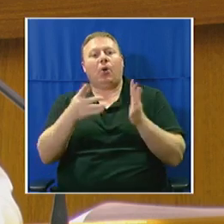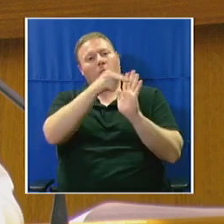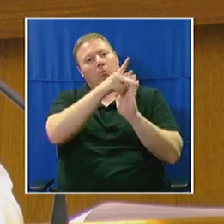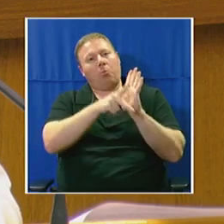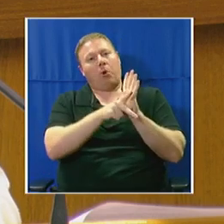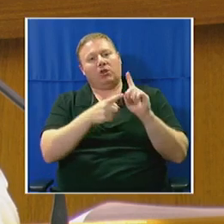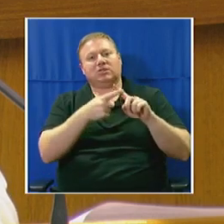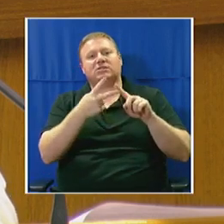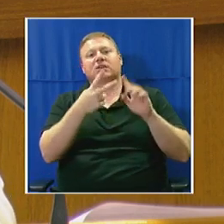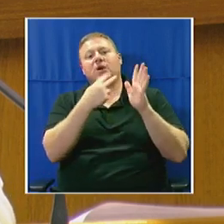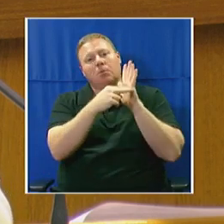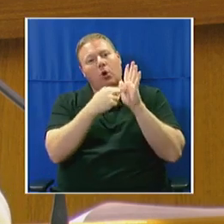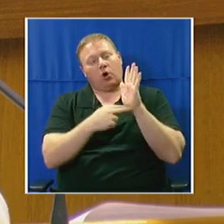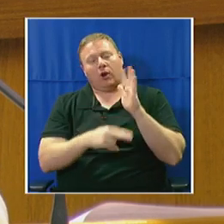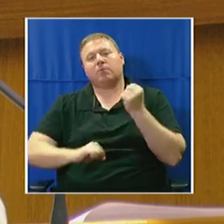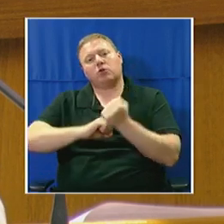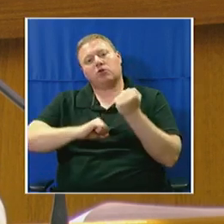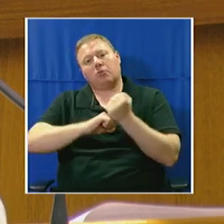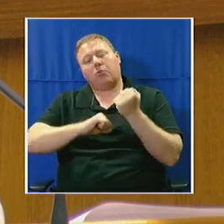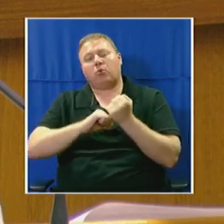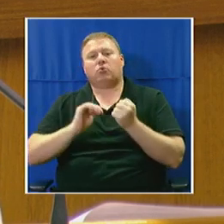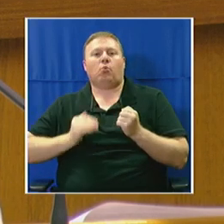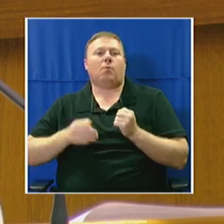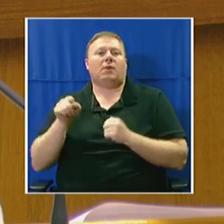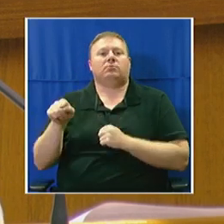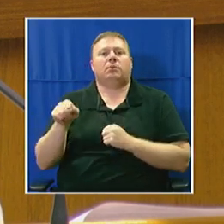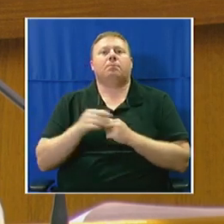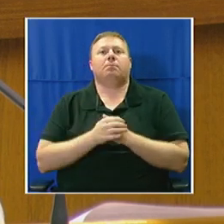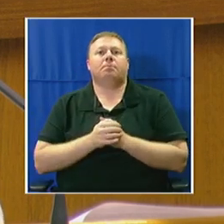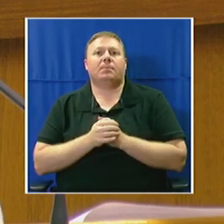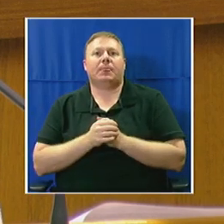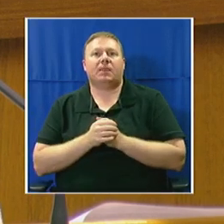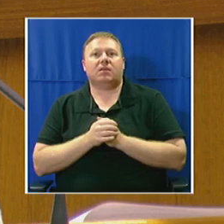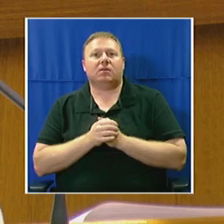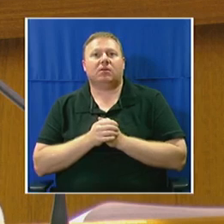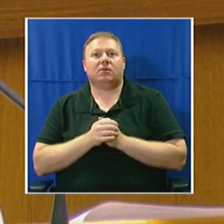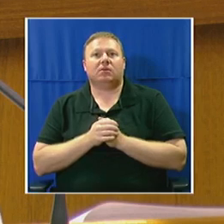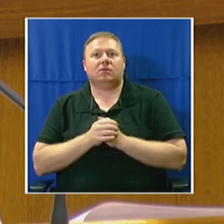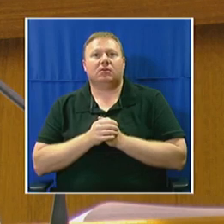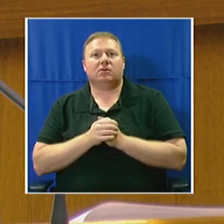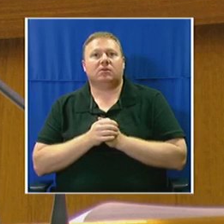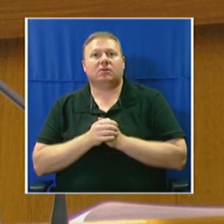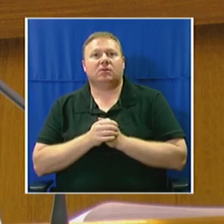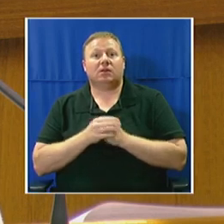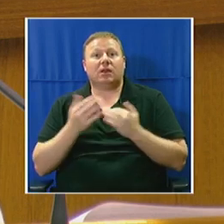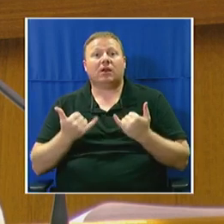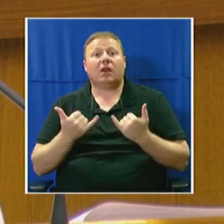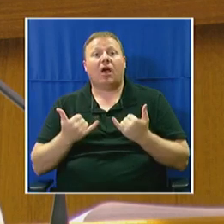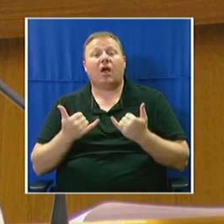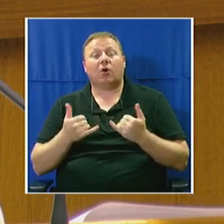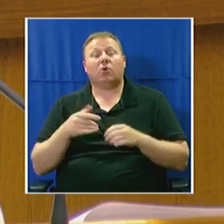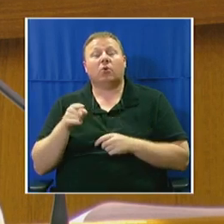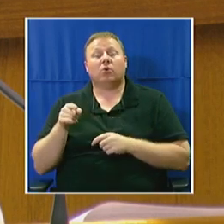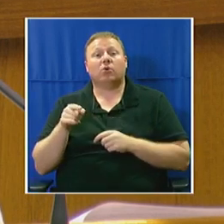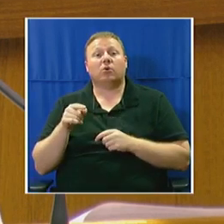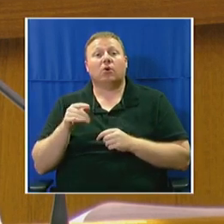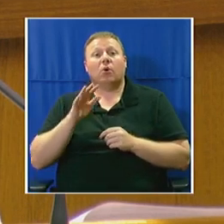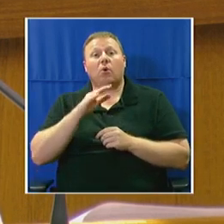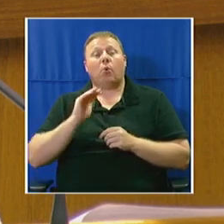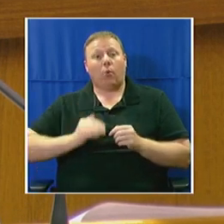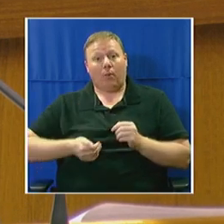support women economic and social development as such currently women comprom comprise